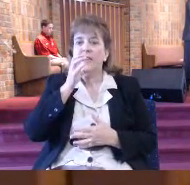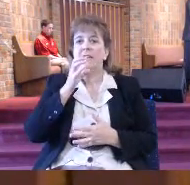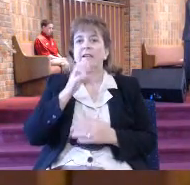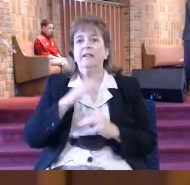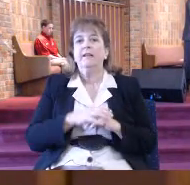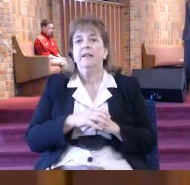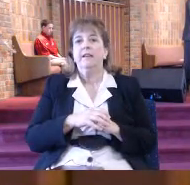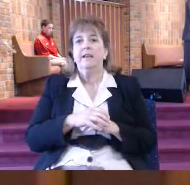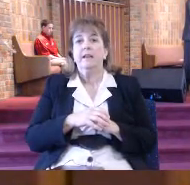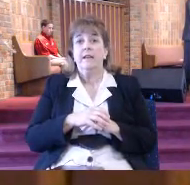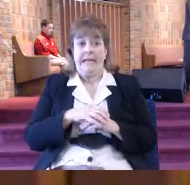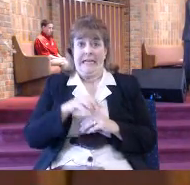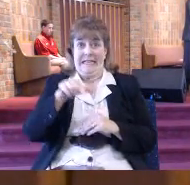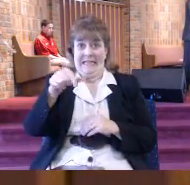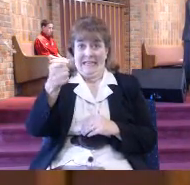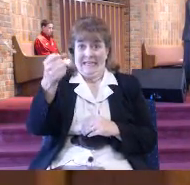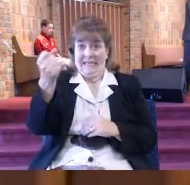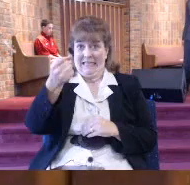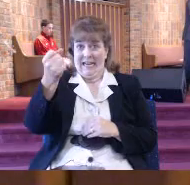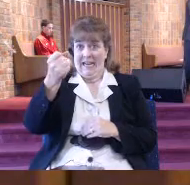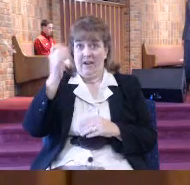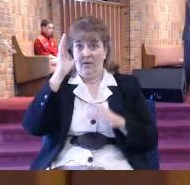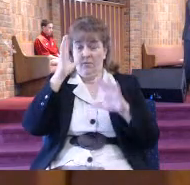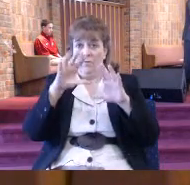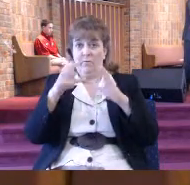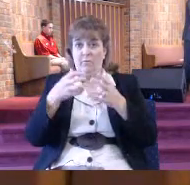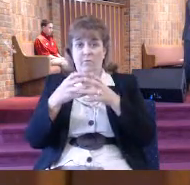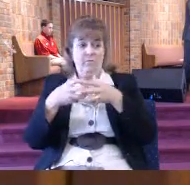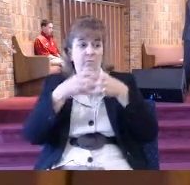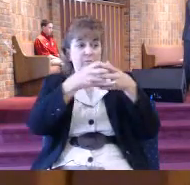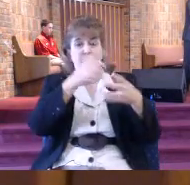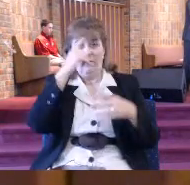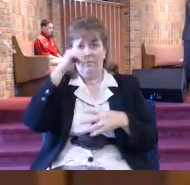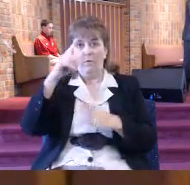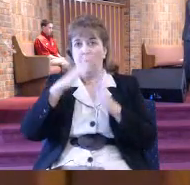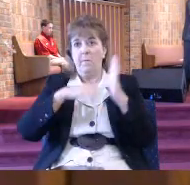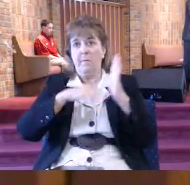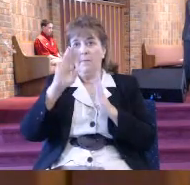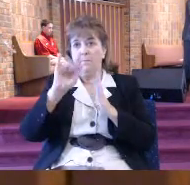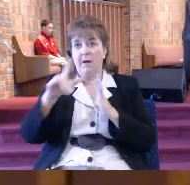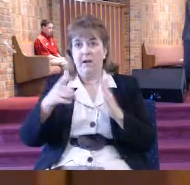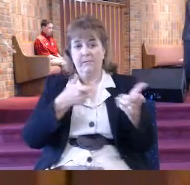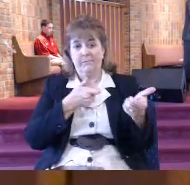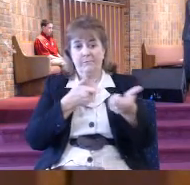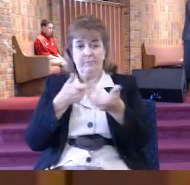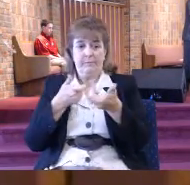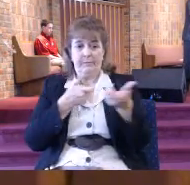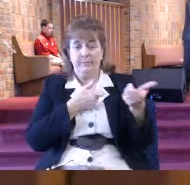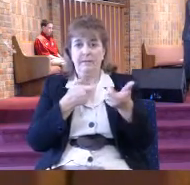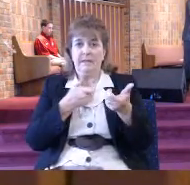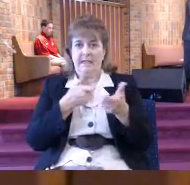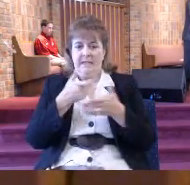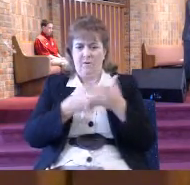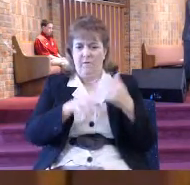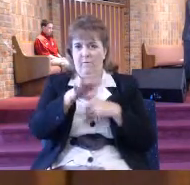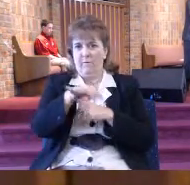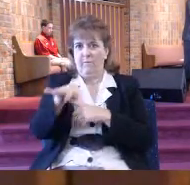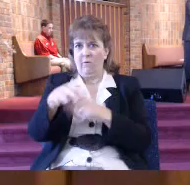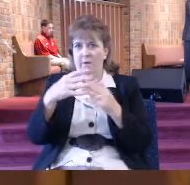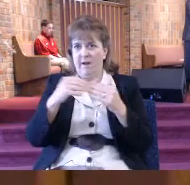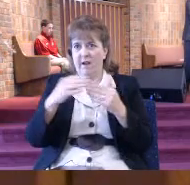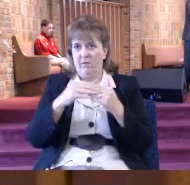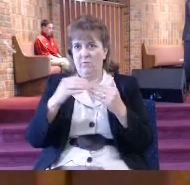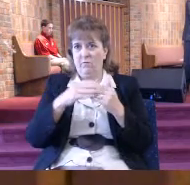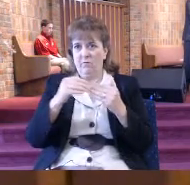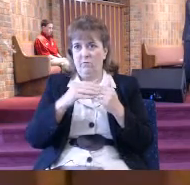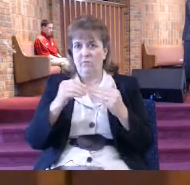is going this Saturday. They're going to leave the building at 7:50 a.m. The cost is $44. There's a sign-up sheet for this